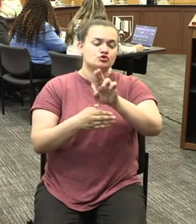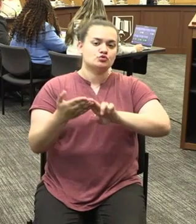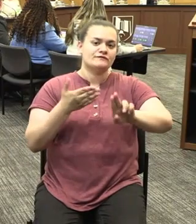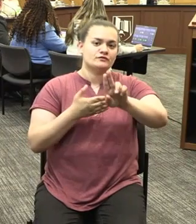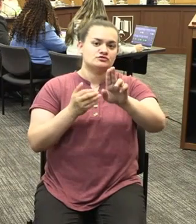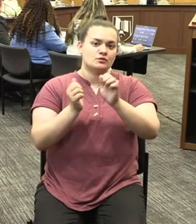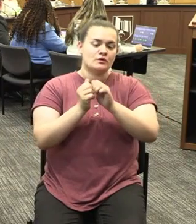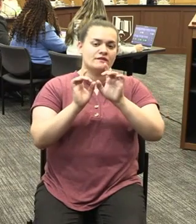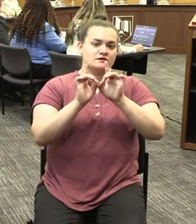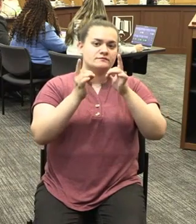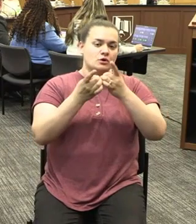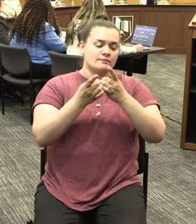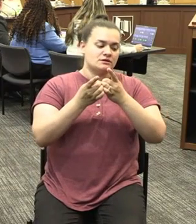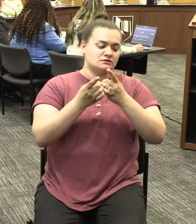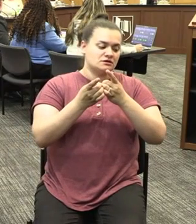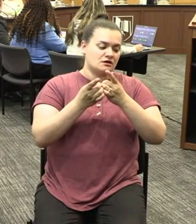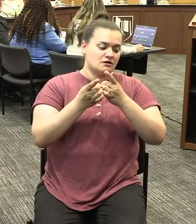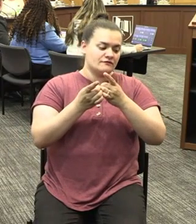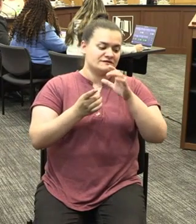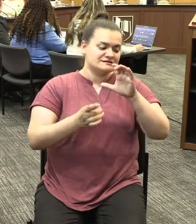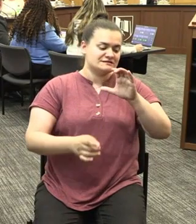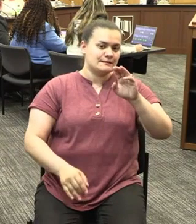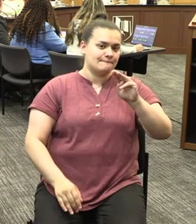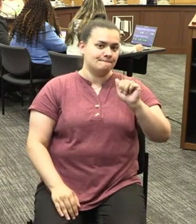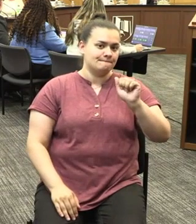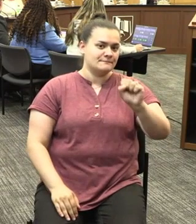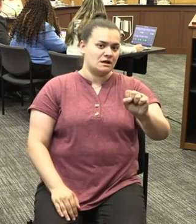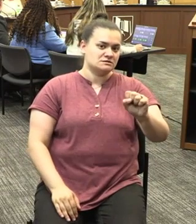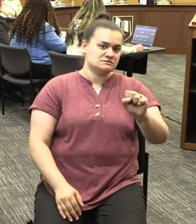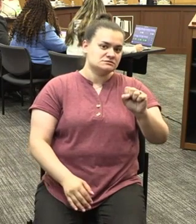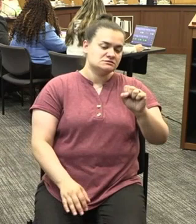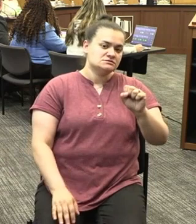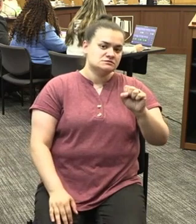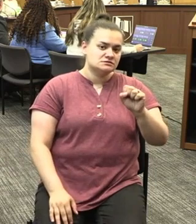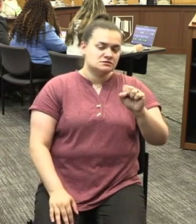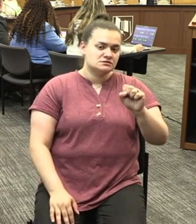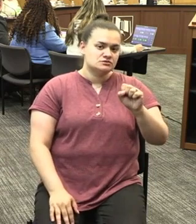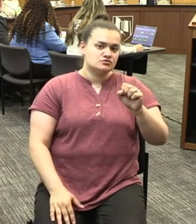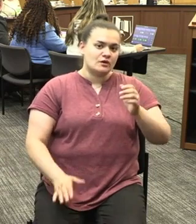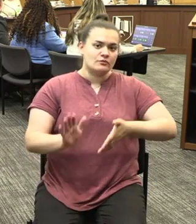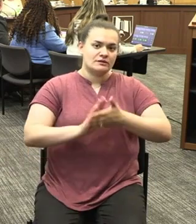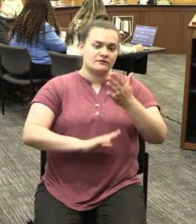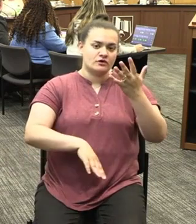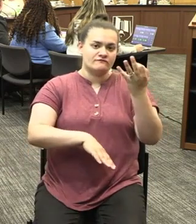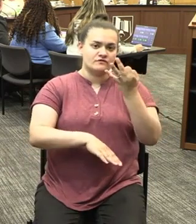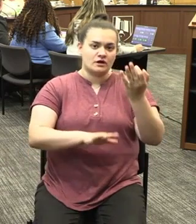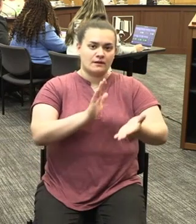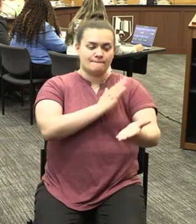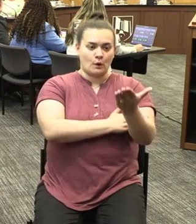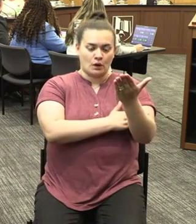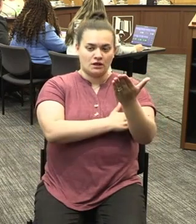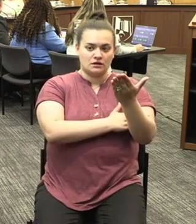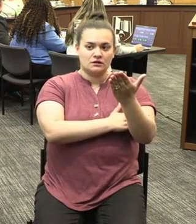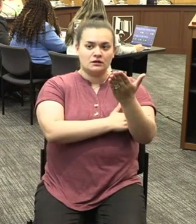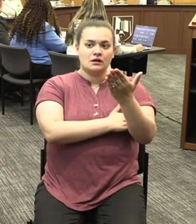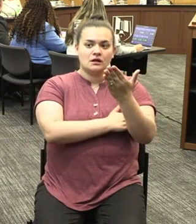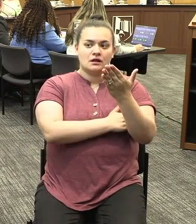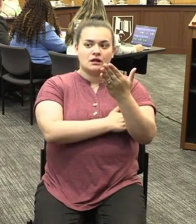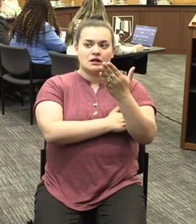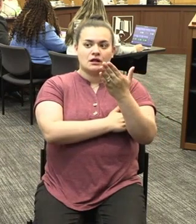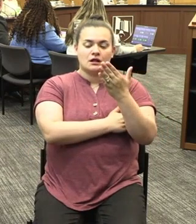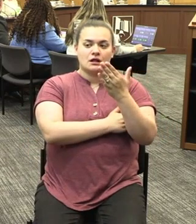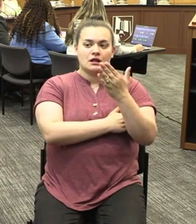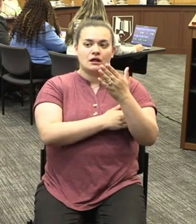the Department of CMOS department here on campus. So I'll be leaving out Friday morning for that. I also like to make a